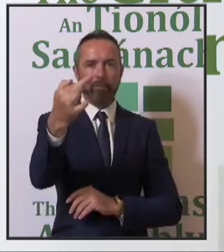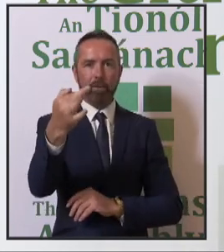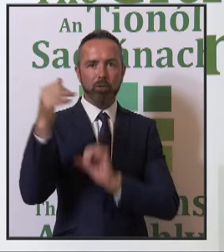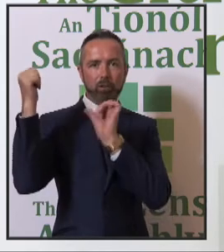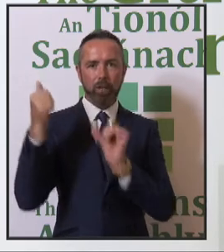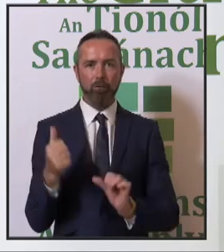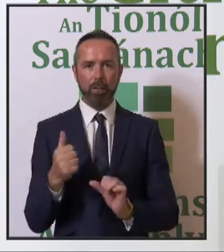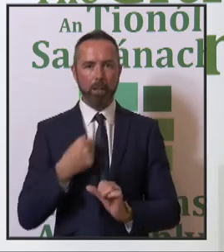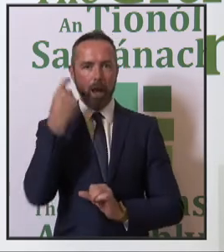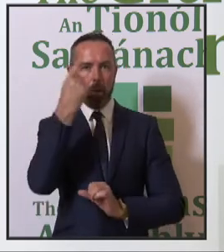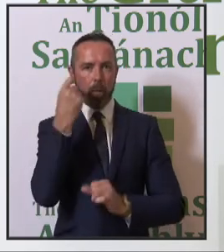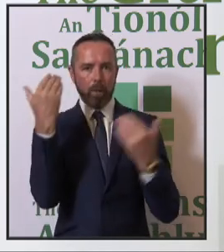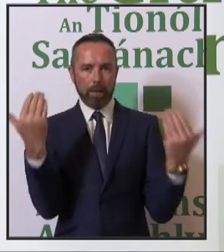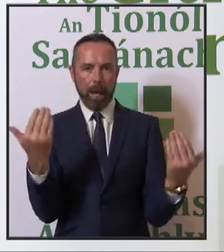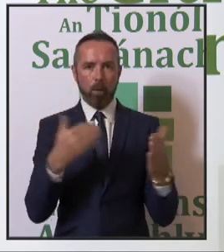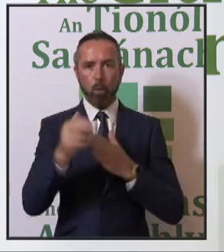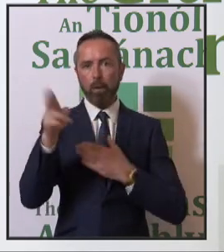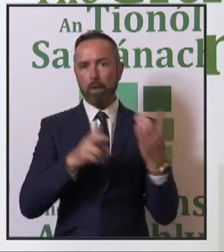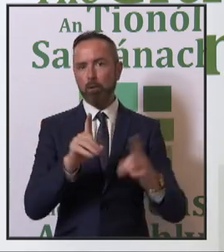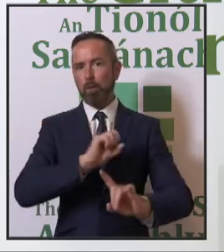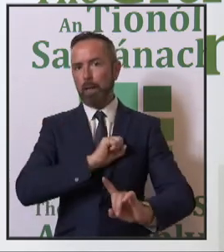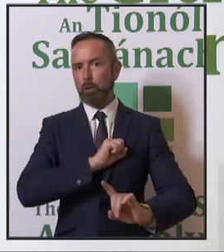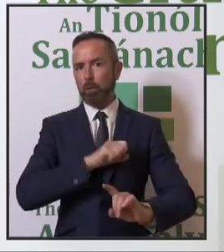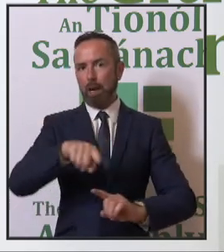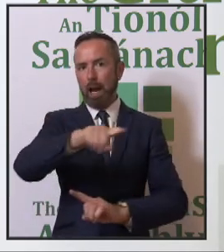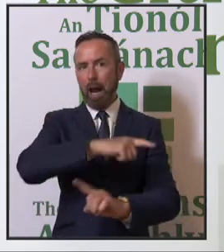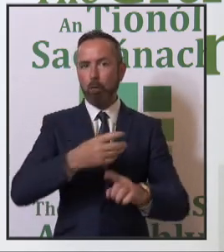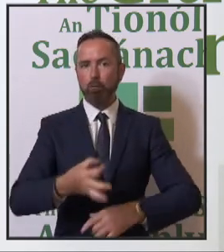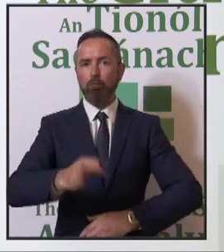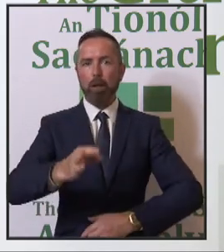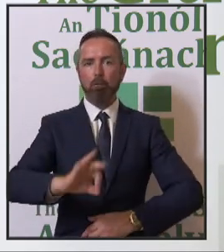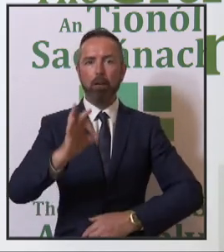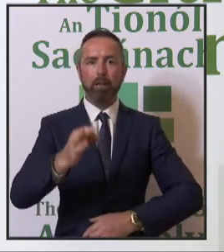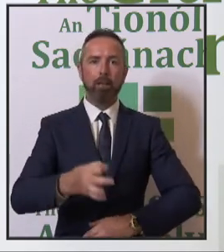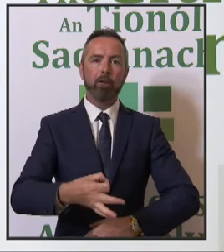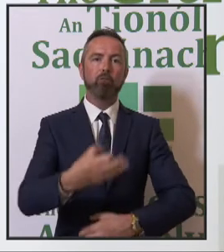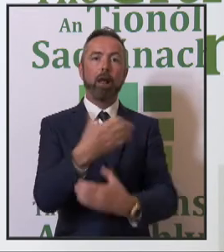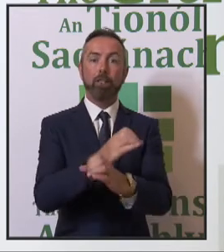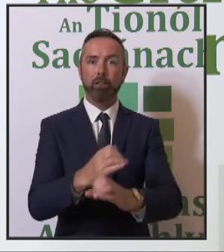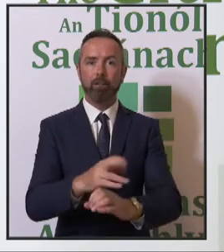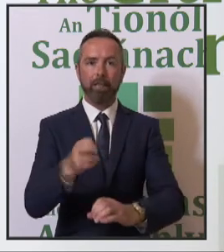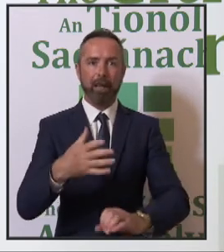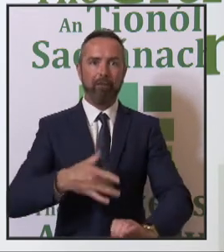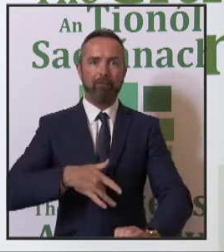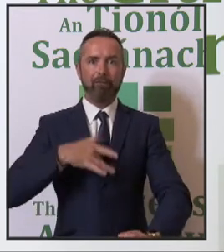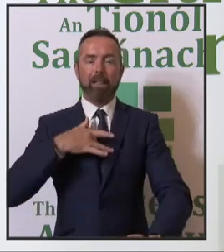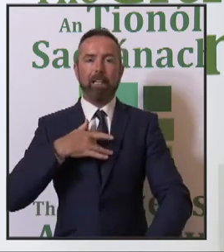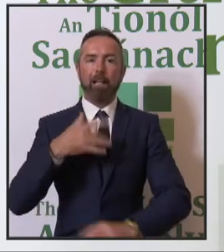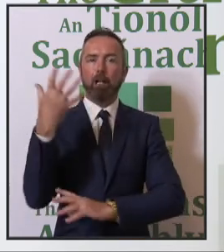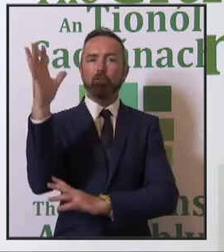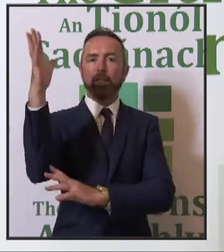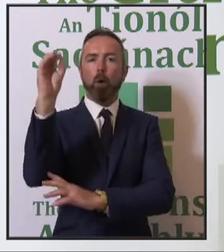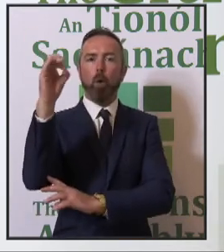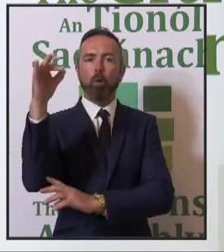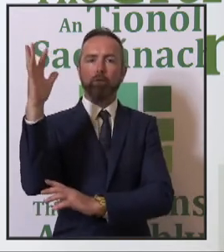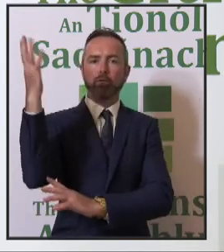am wondering now what we can do to make sure that our great-great-grandchildren can feel the majesty of an oak tree, can still walk in